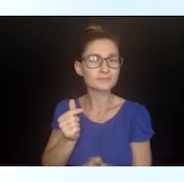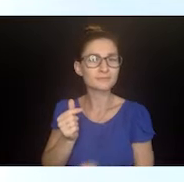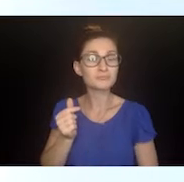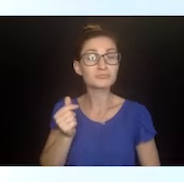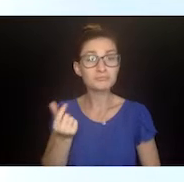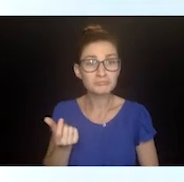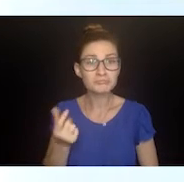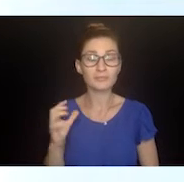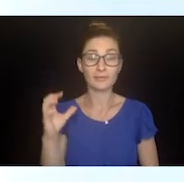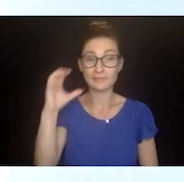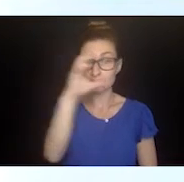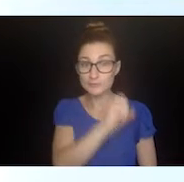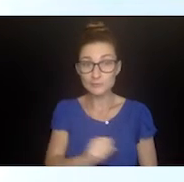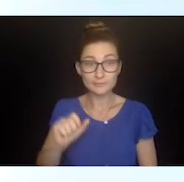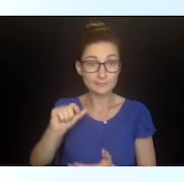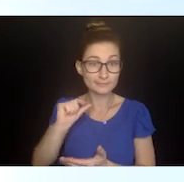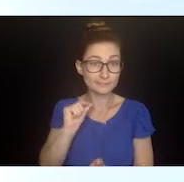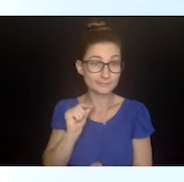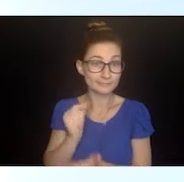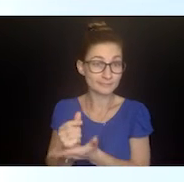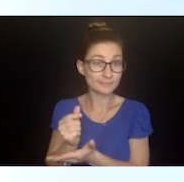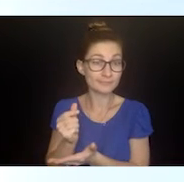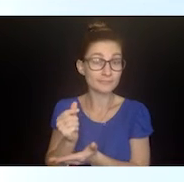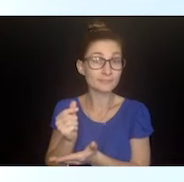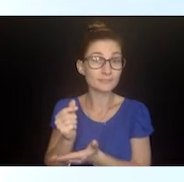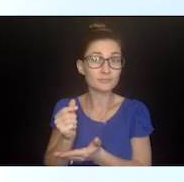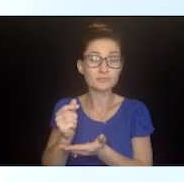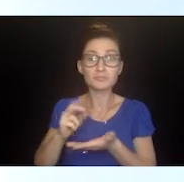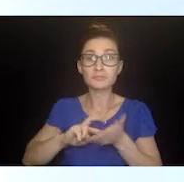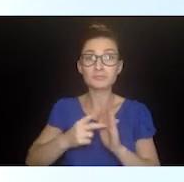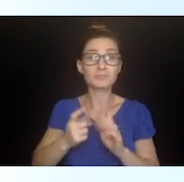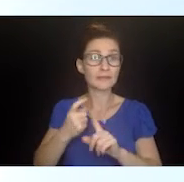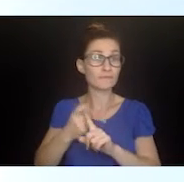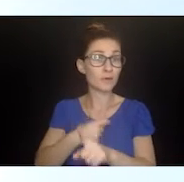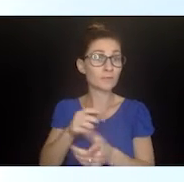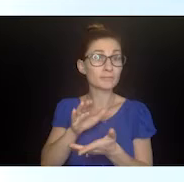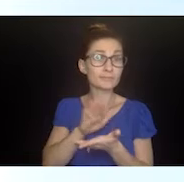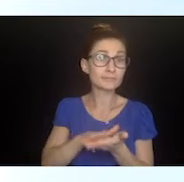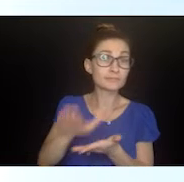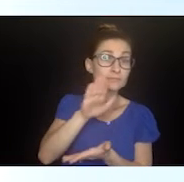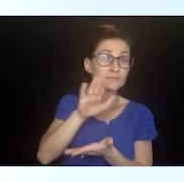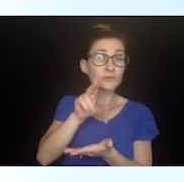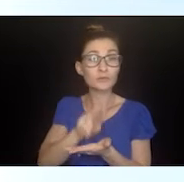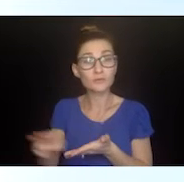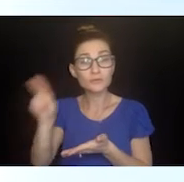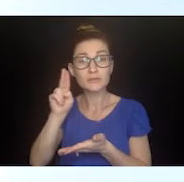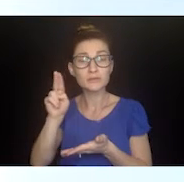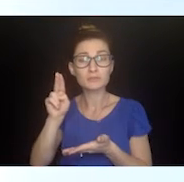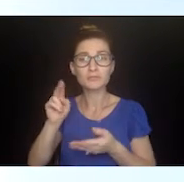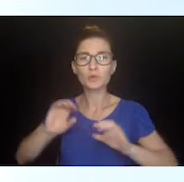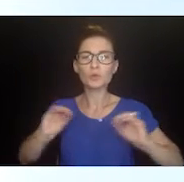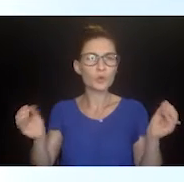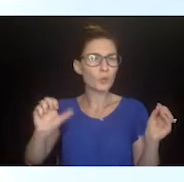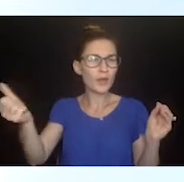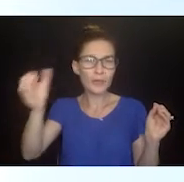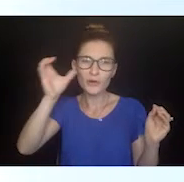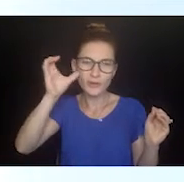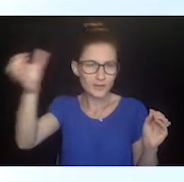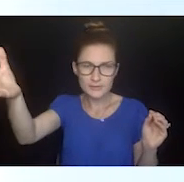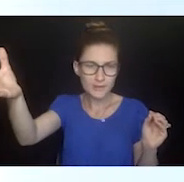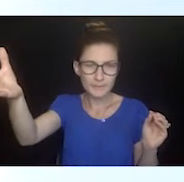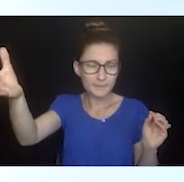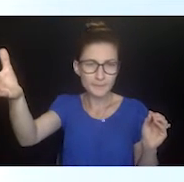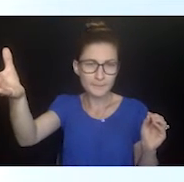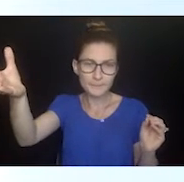assumed graduating would be with from university. I had no other concept. That was